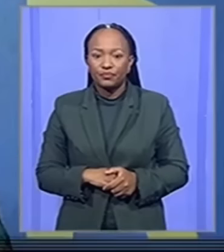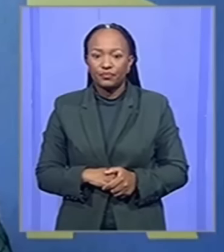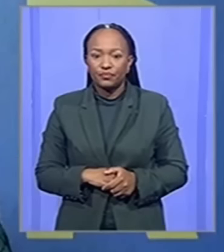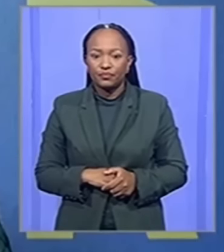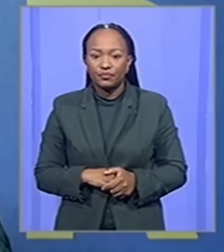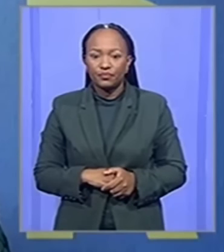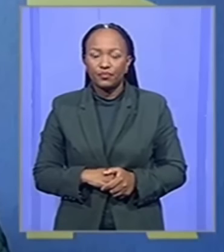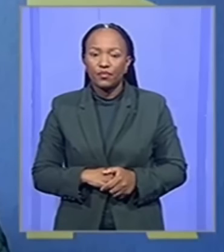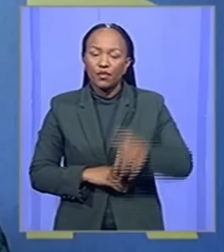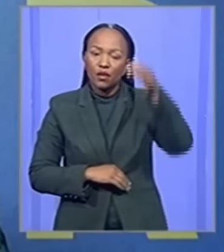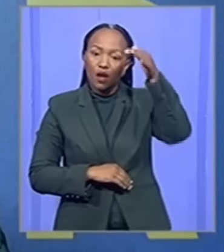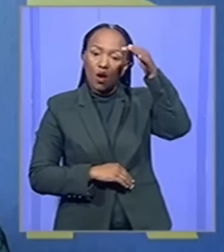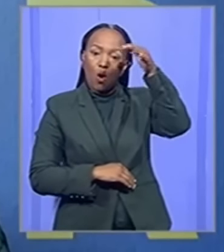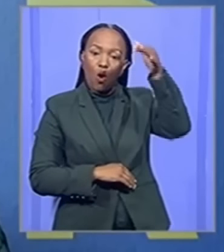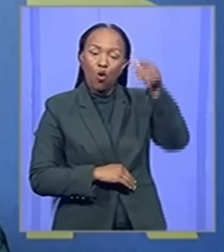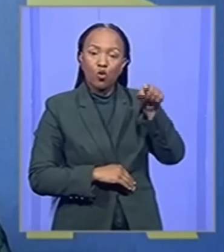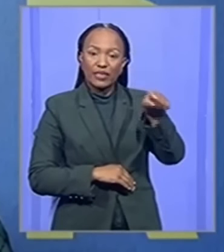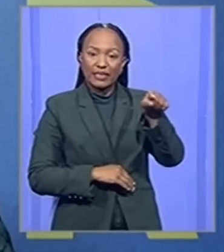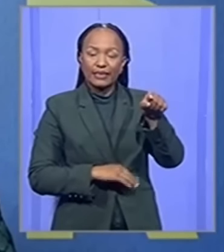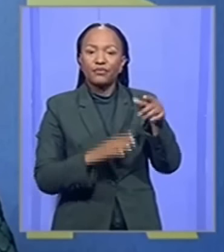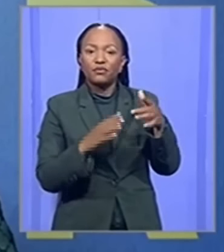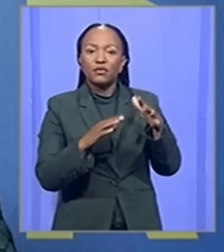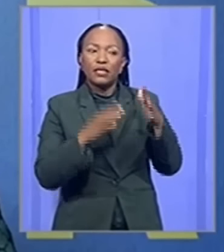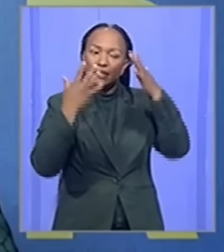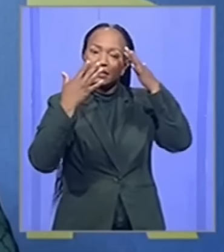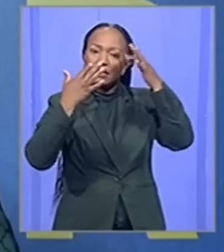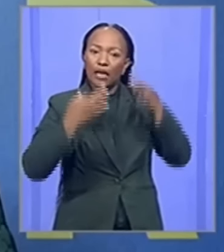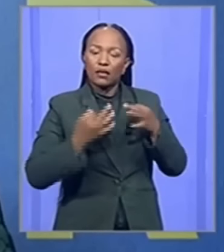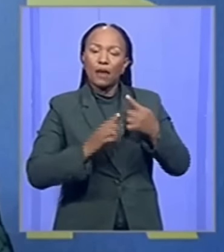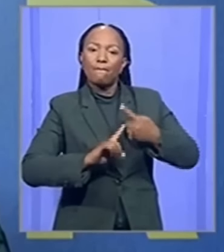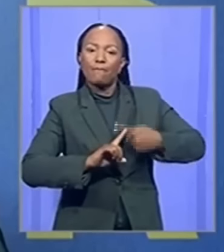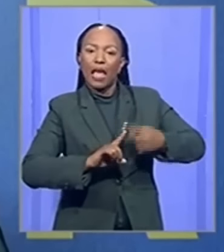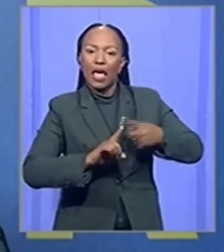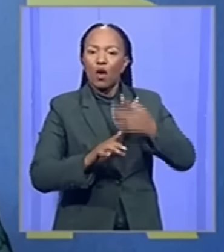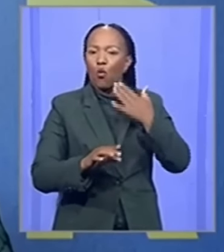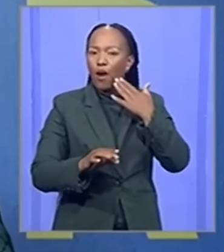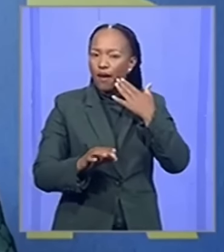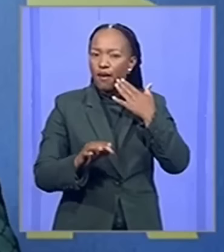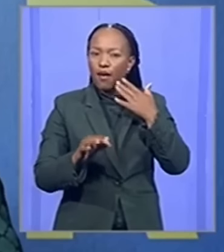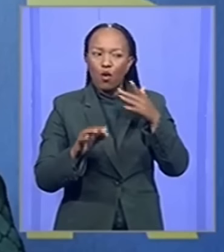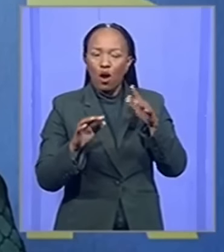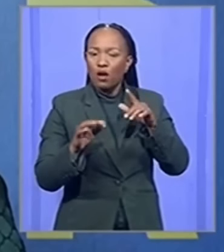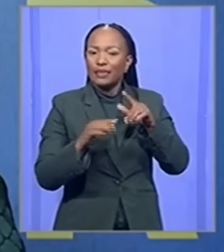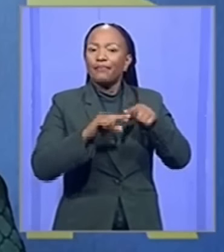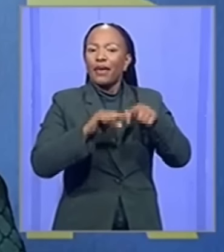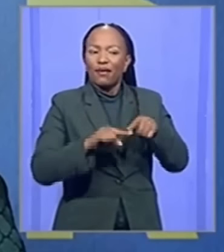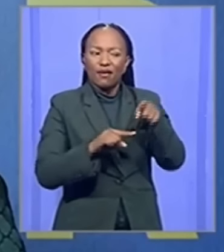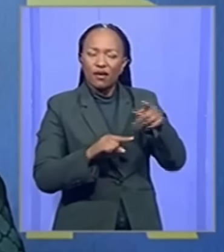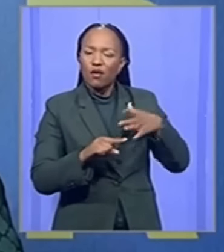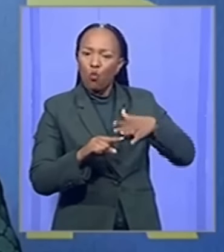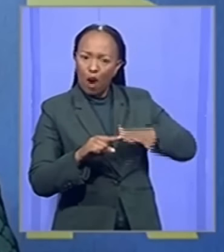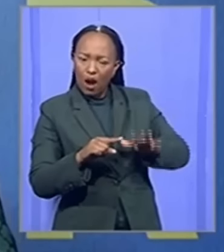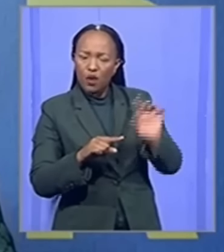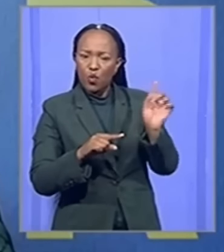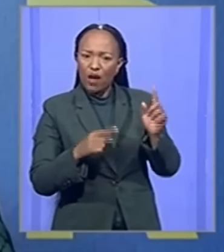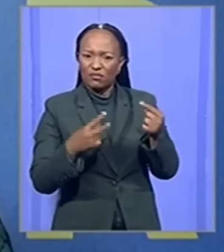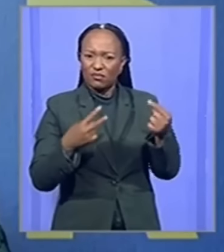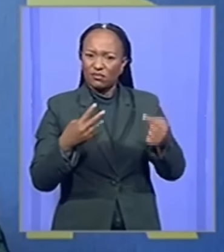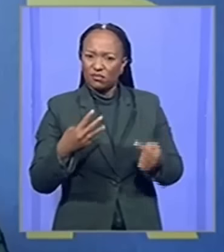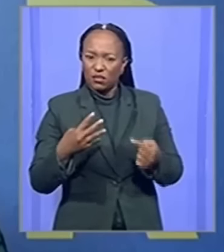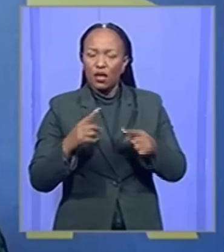The coach decides who she wants to play at the specific day because of certain things that she wants, and I'm